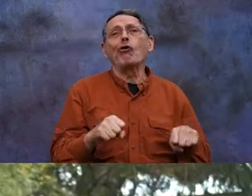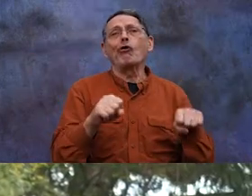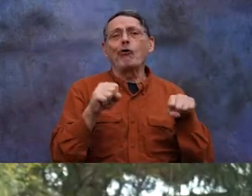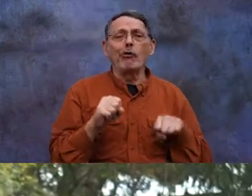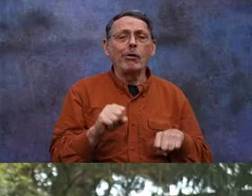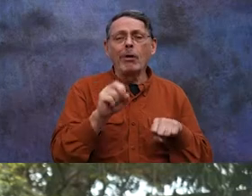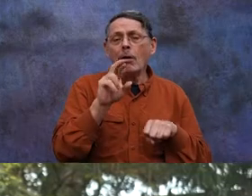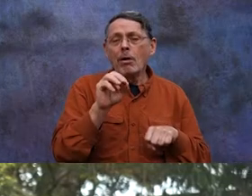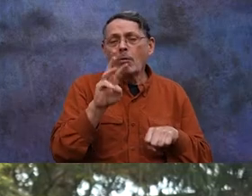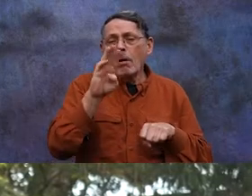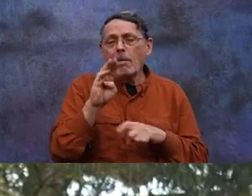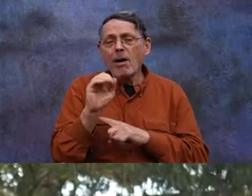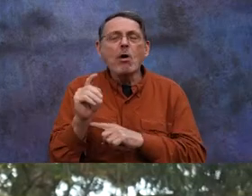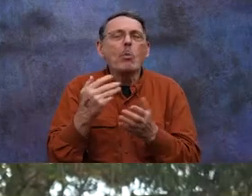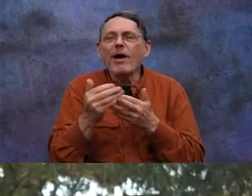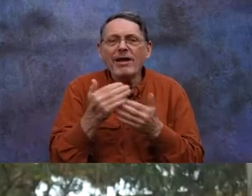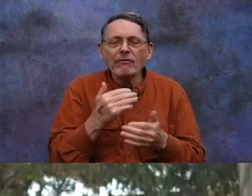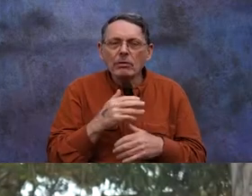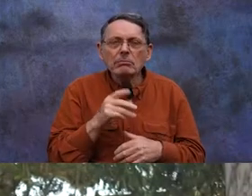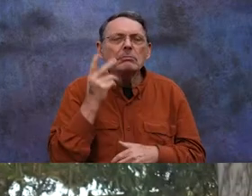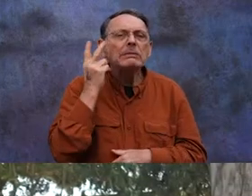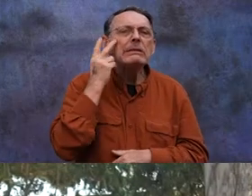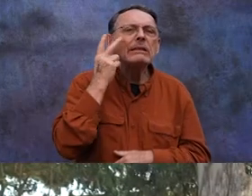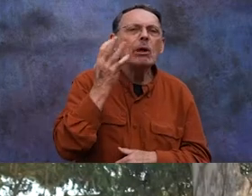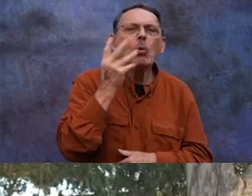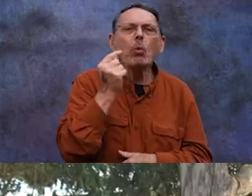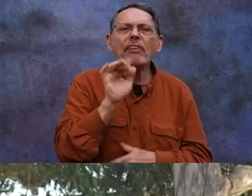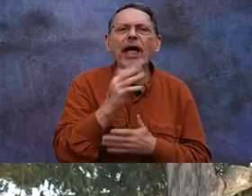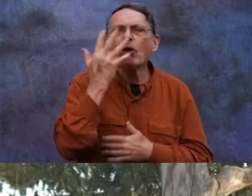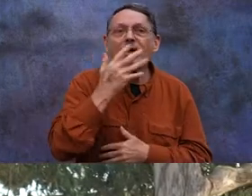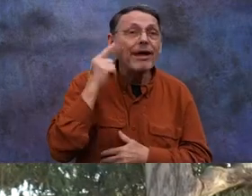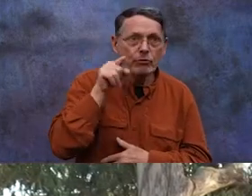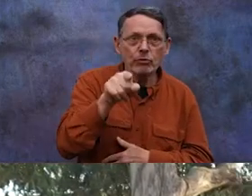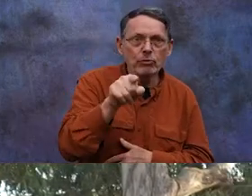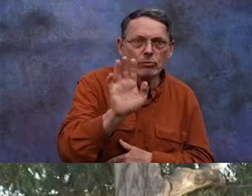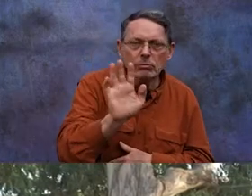But just take a breath and let yourself see what that is.